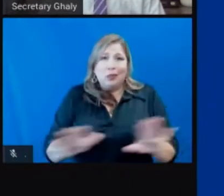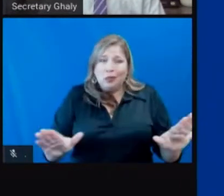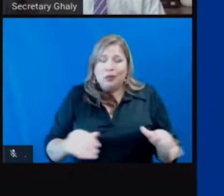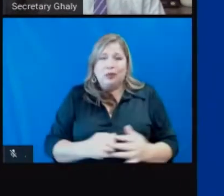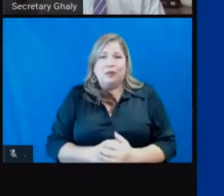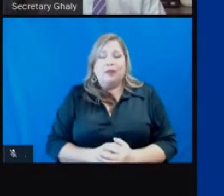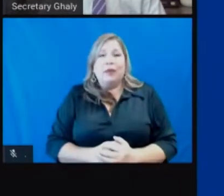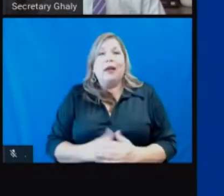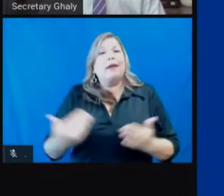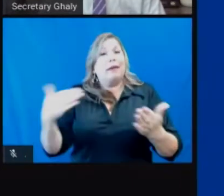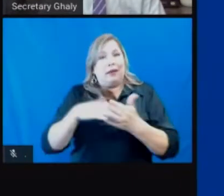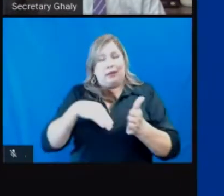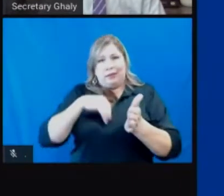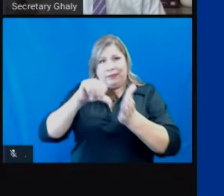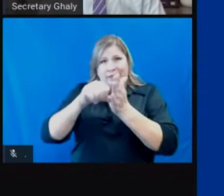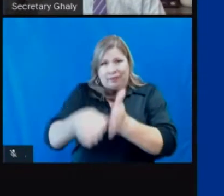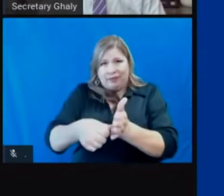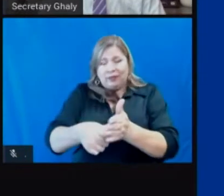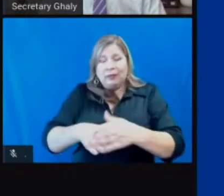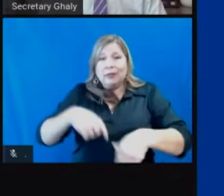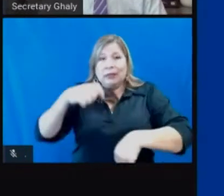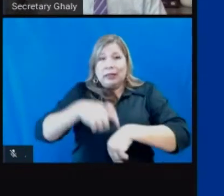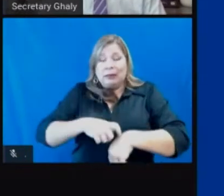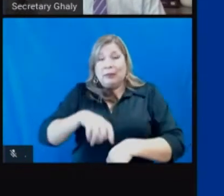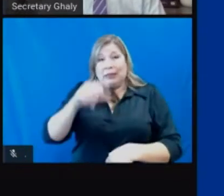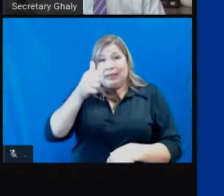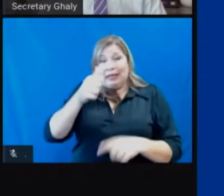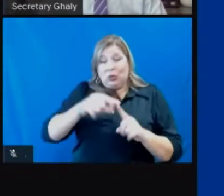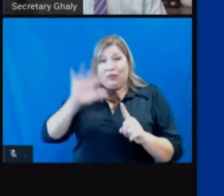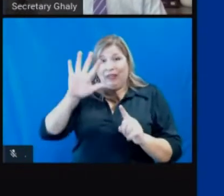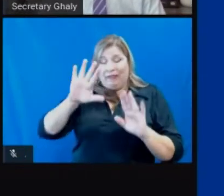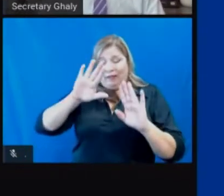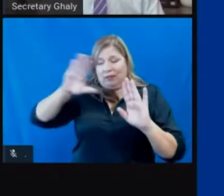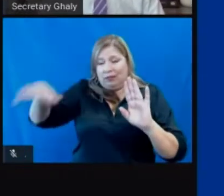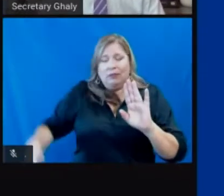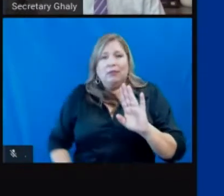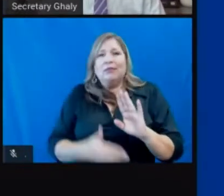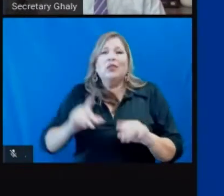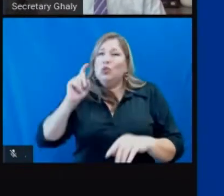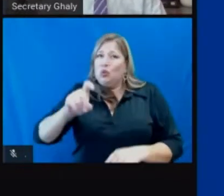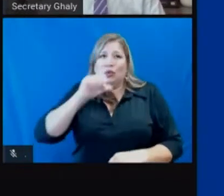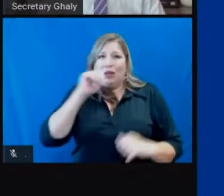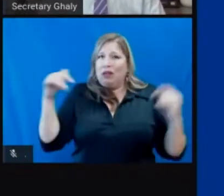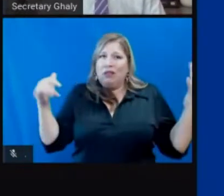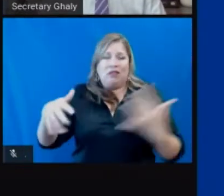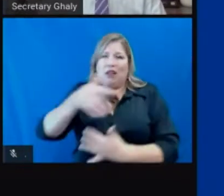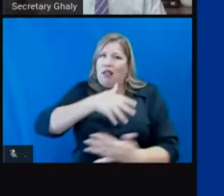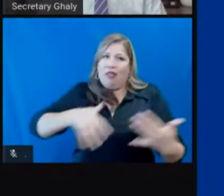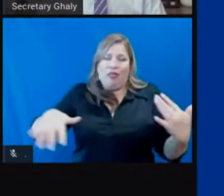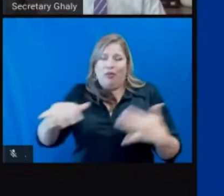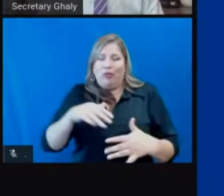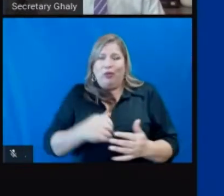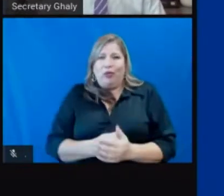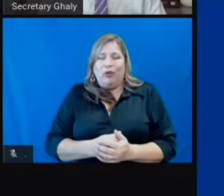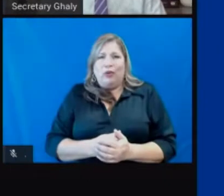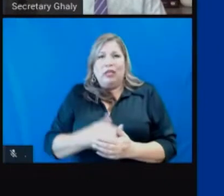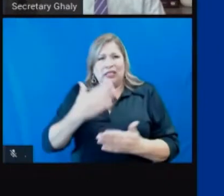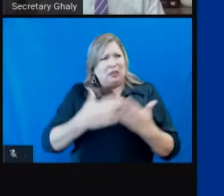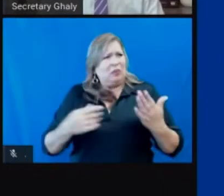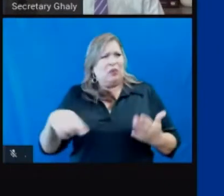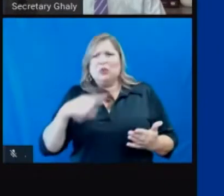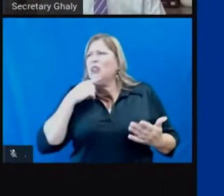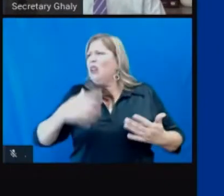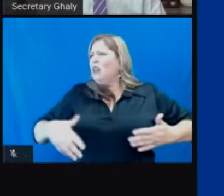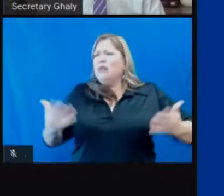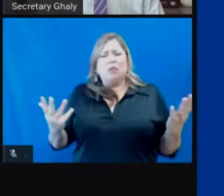10 p.m. and 5 a.m. We know that's hard to imagine how to enforce. Some of you may say, well, how